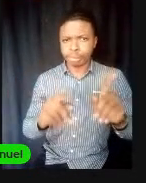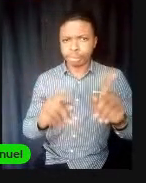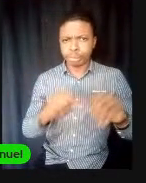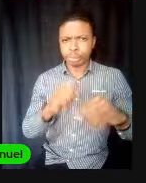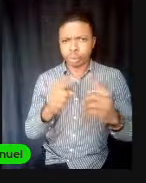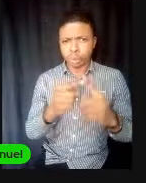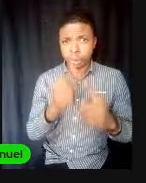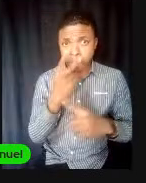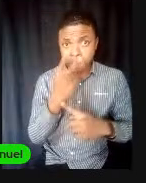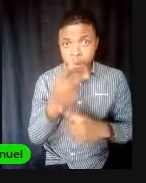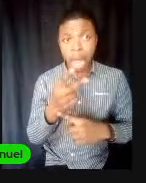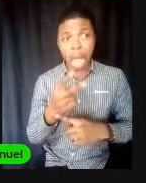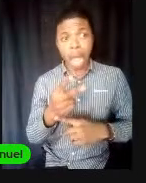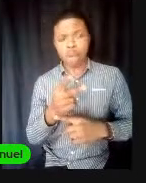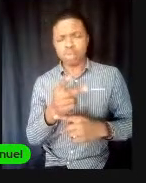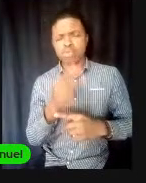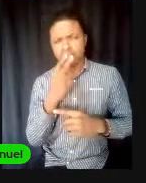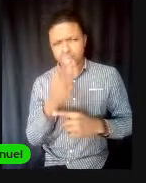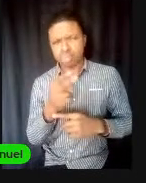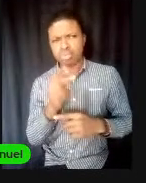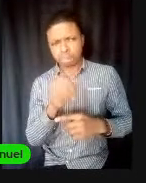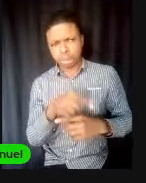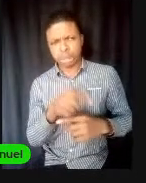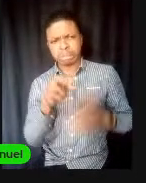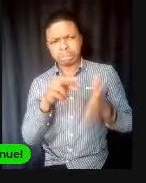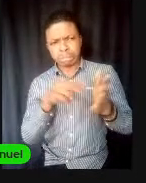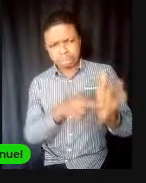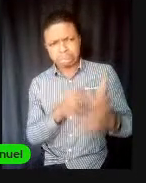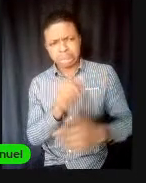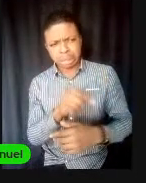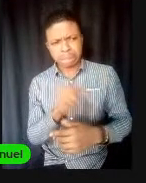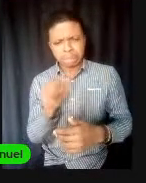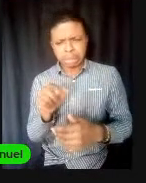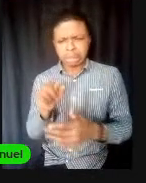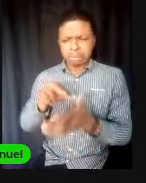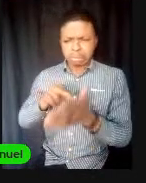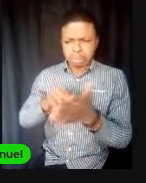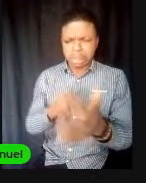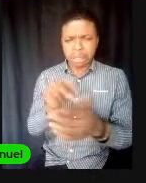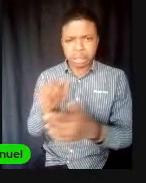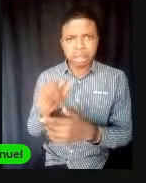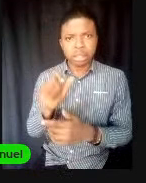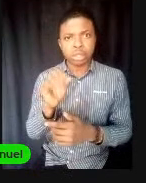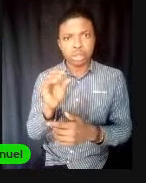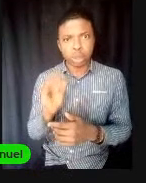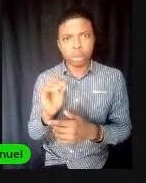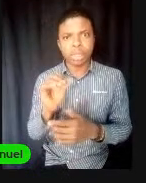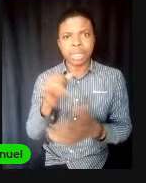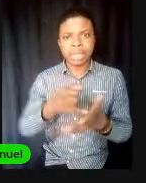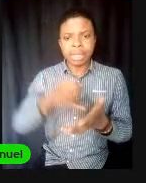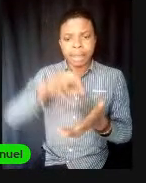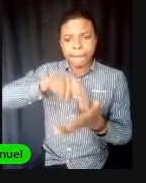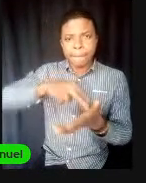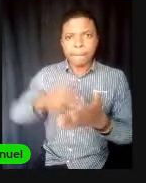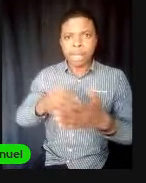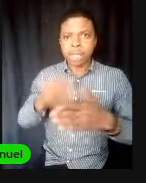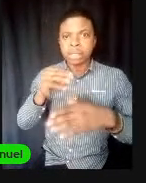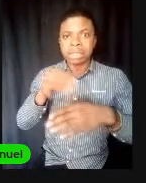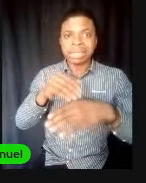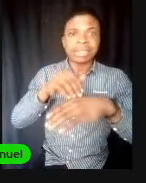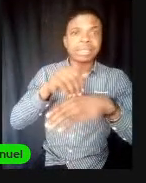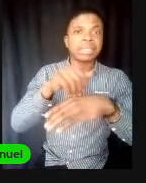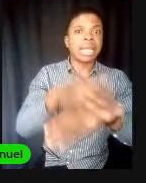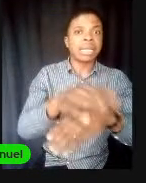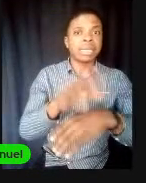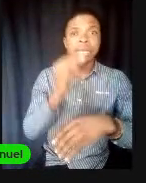message using a picture, passing a message using a picture. As I